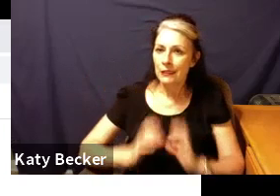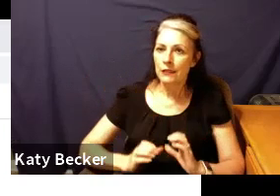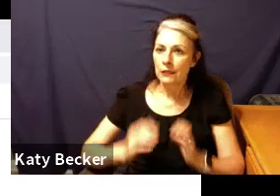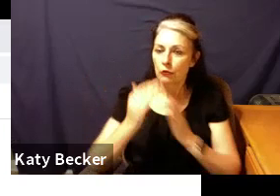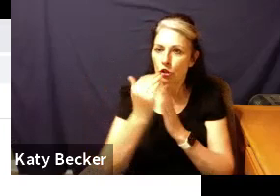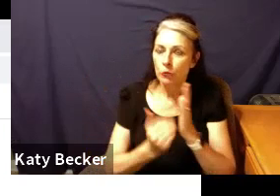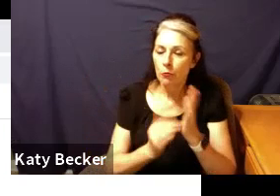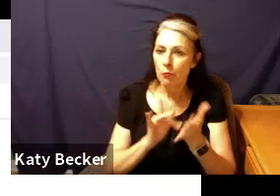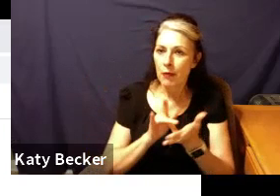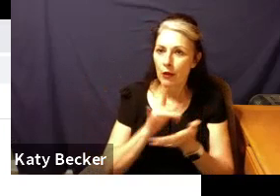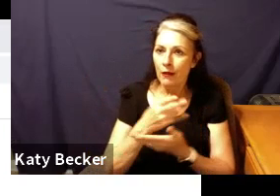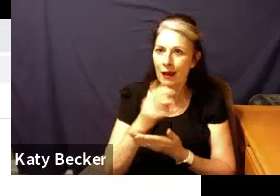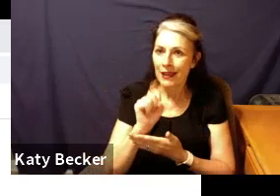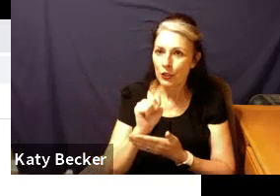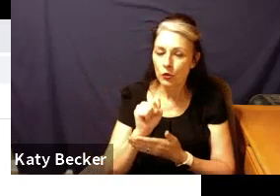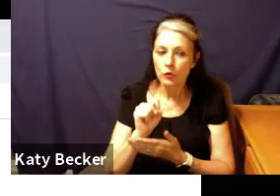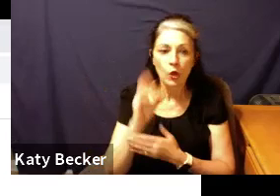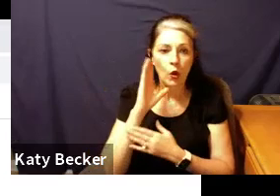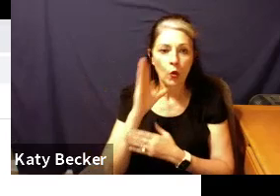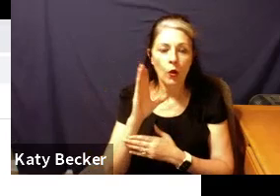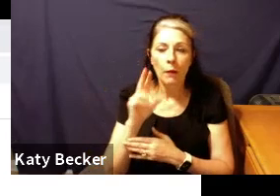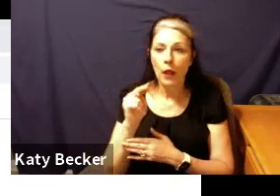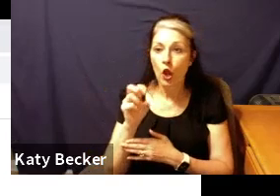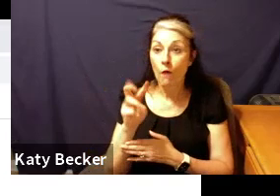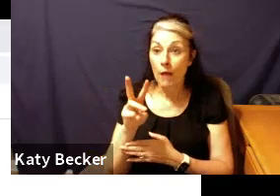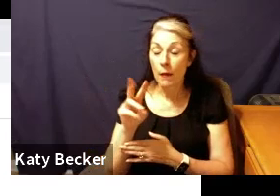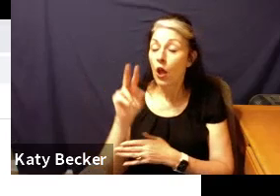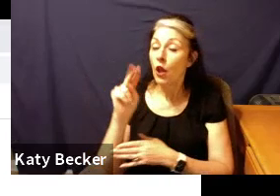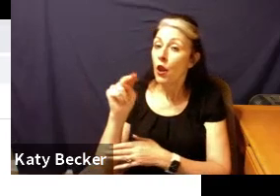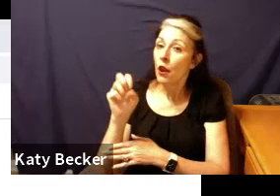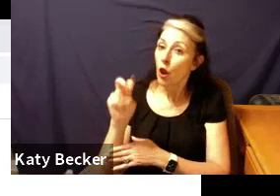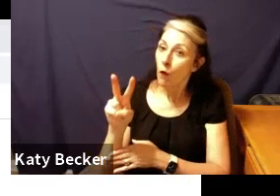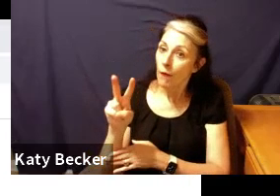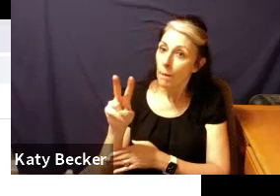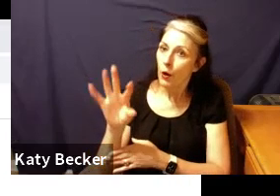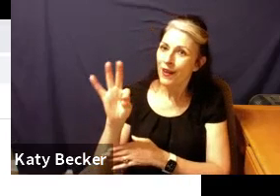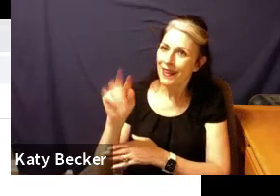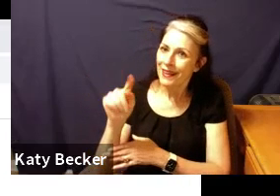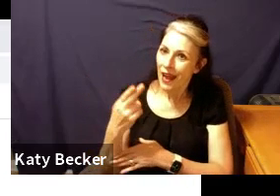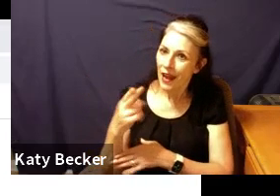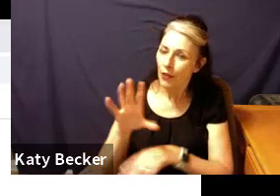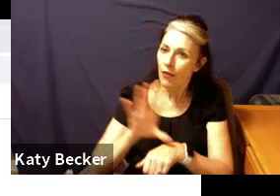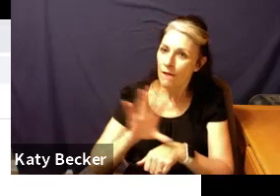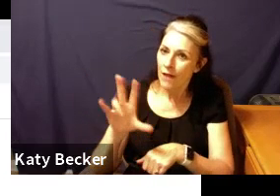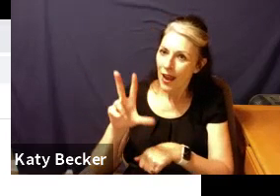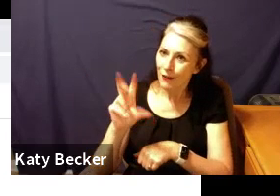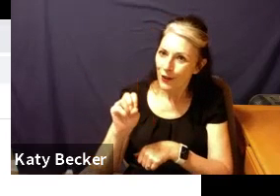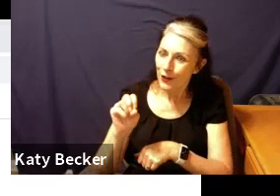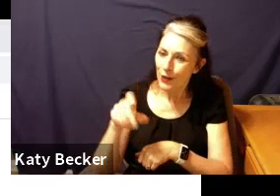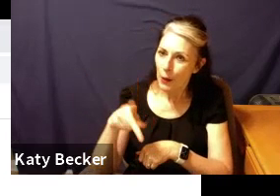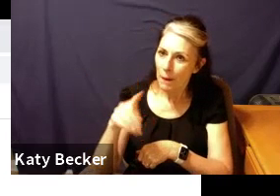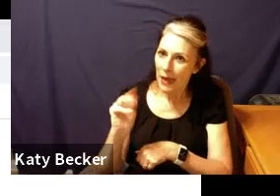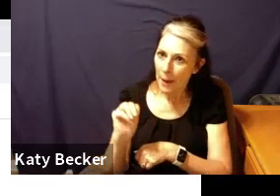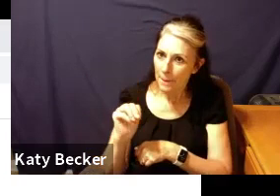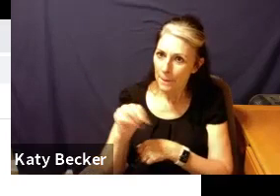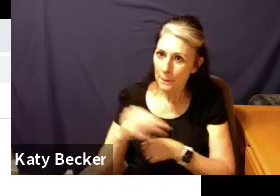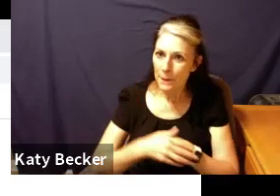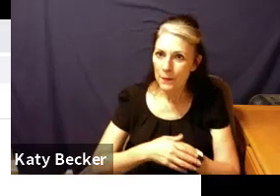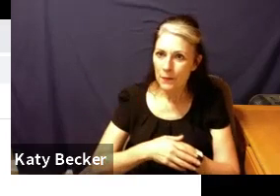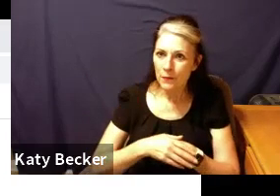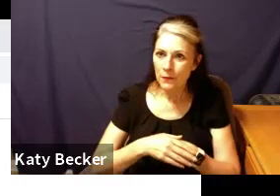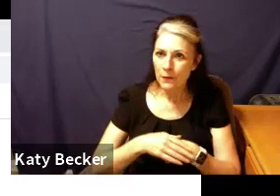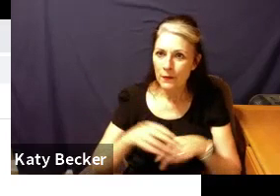school. And that will be November 9th at 5:30 p.m. You can